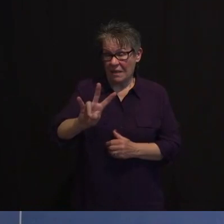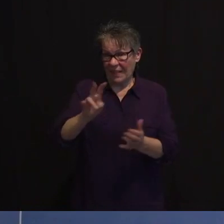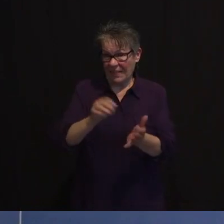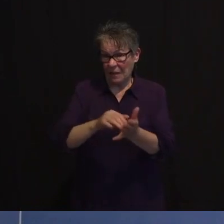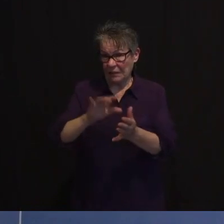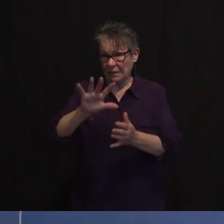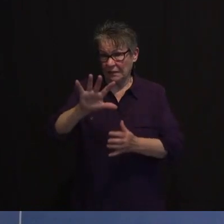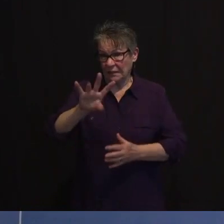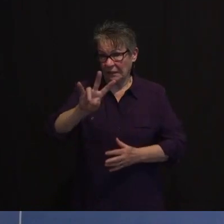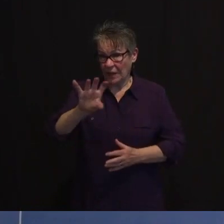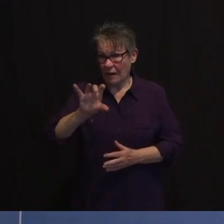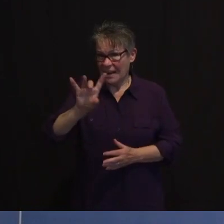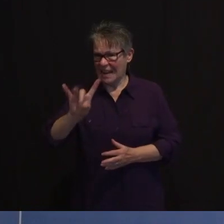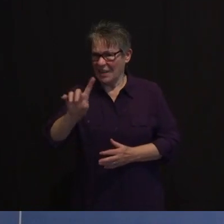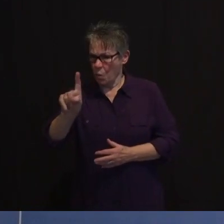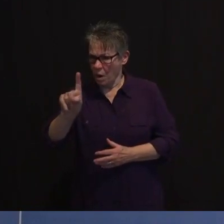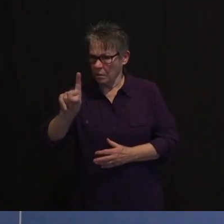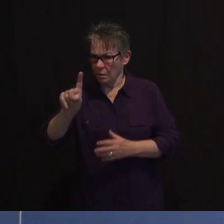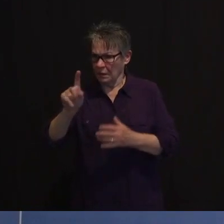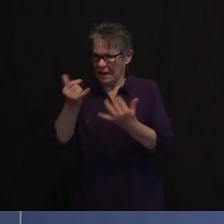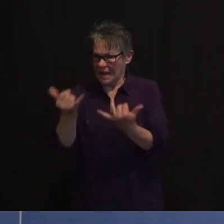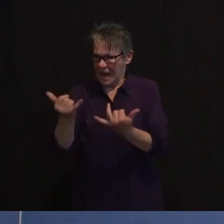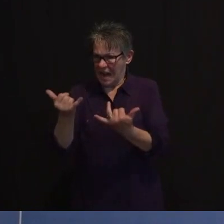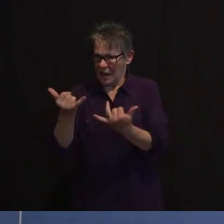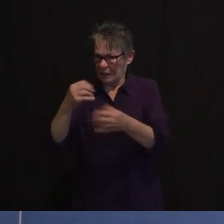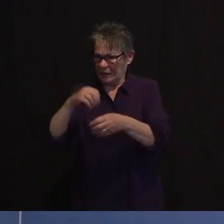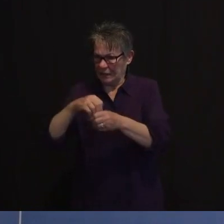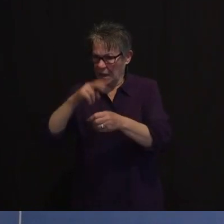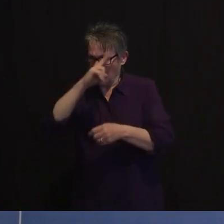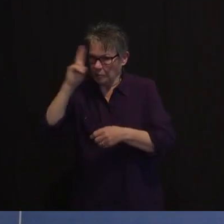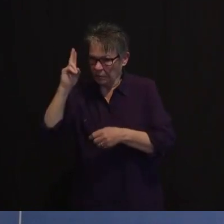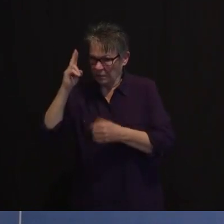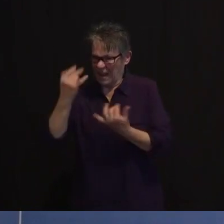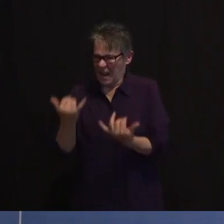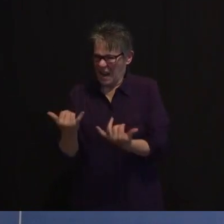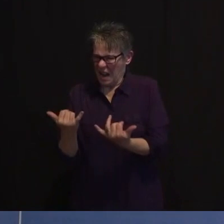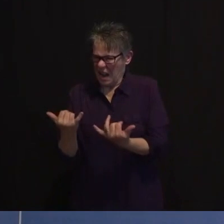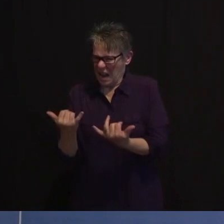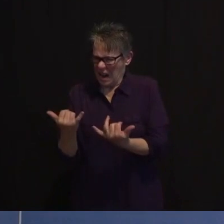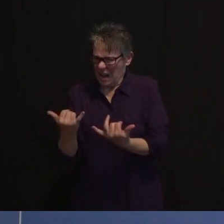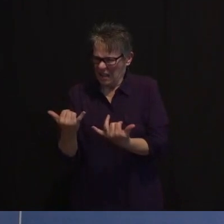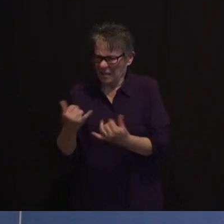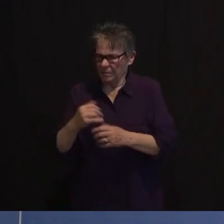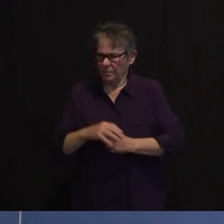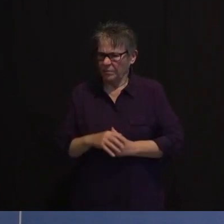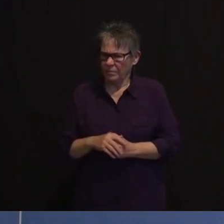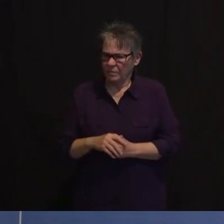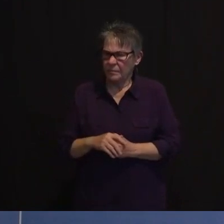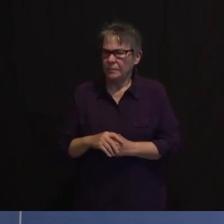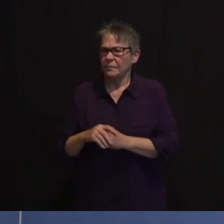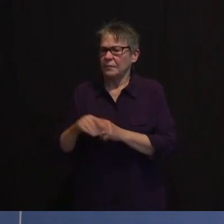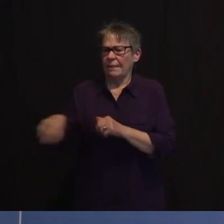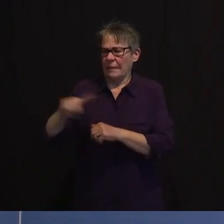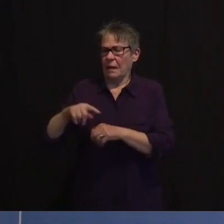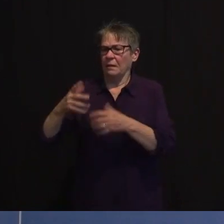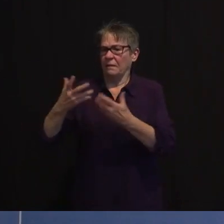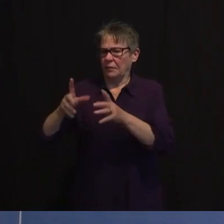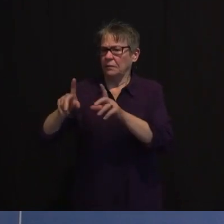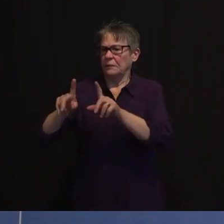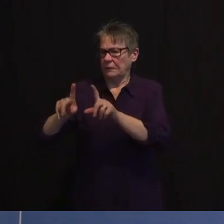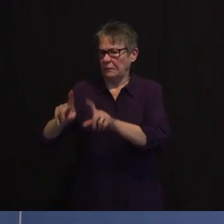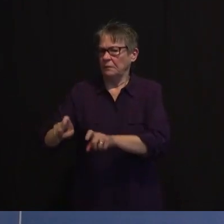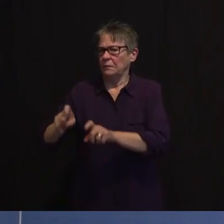individuals who have tested positive for COVID-19 and persons that are under investigation. The daily growth rate